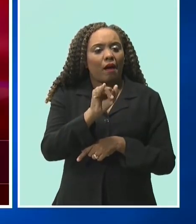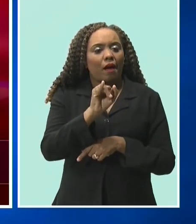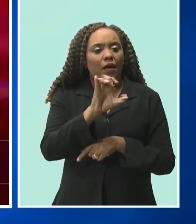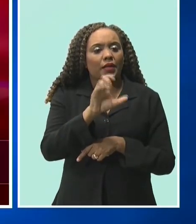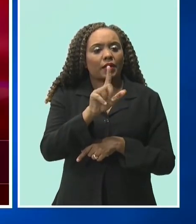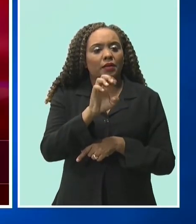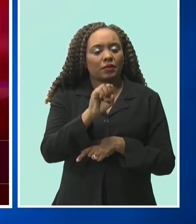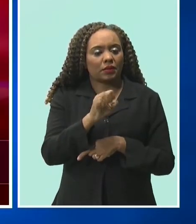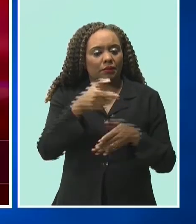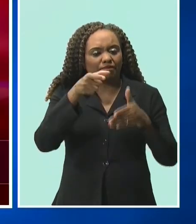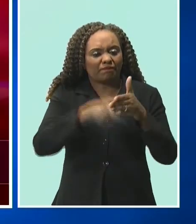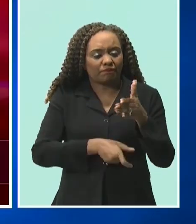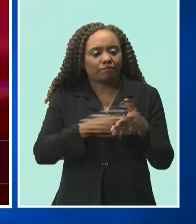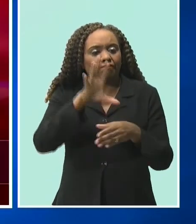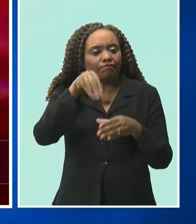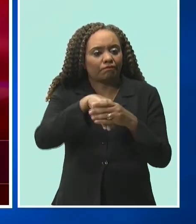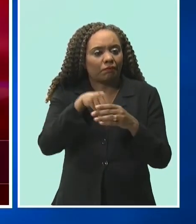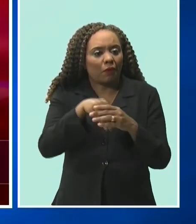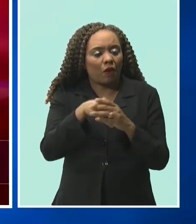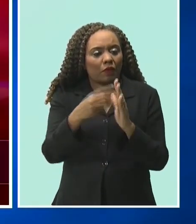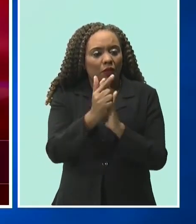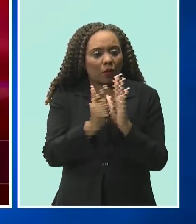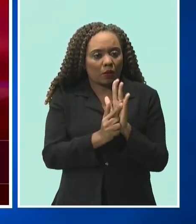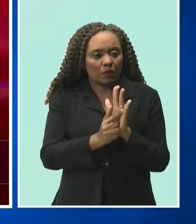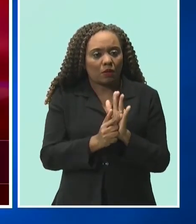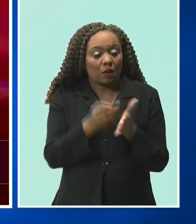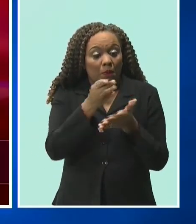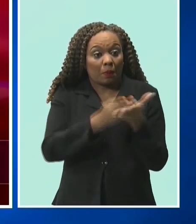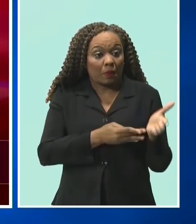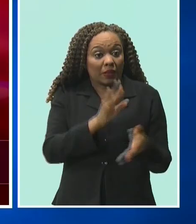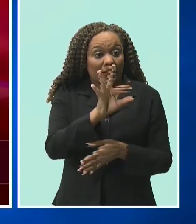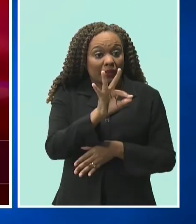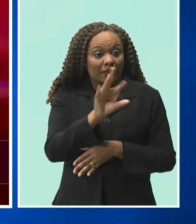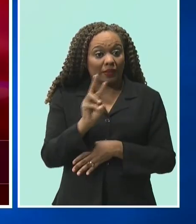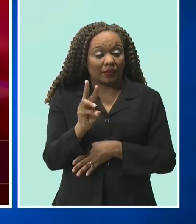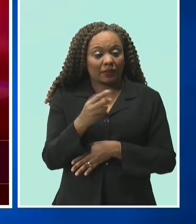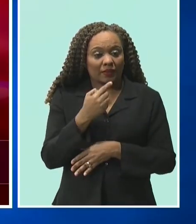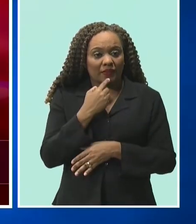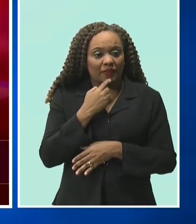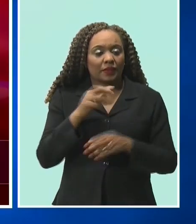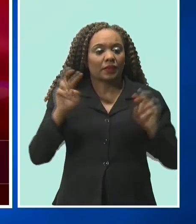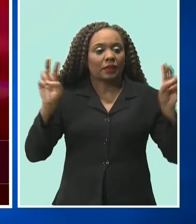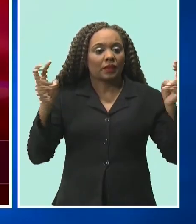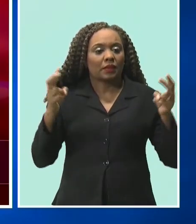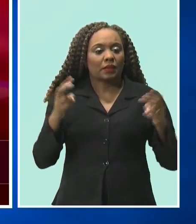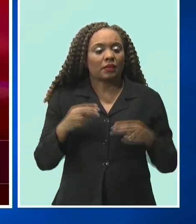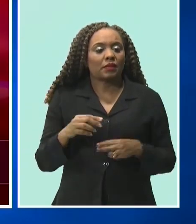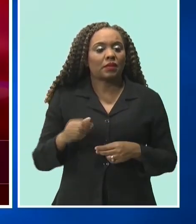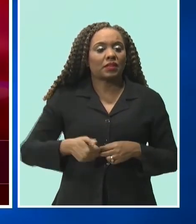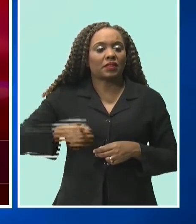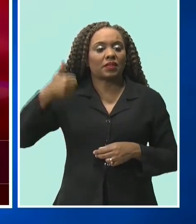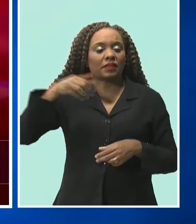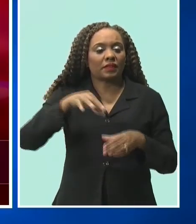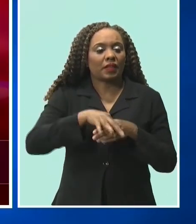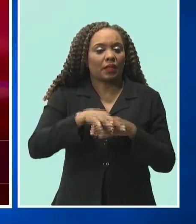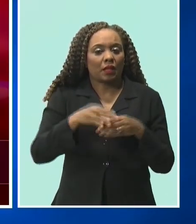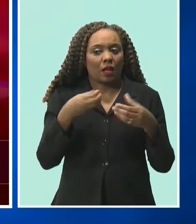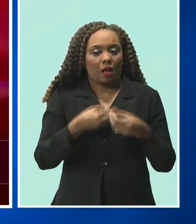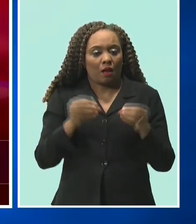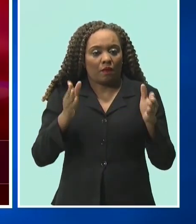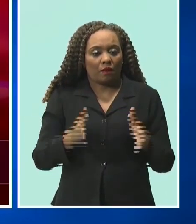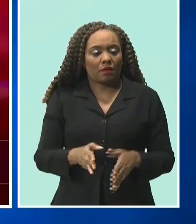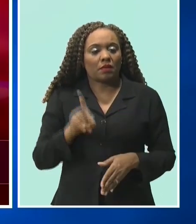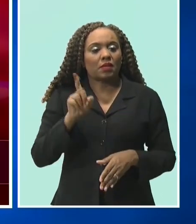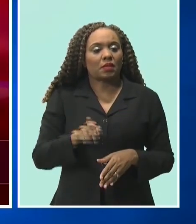to Section 96, and 96 says, the CEO, the Chief Election Officer, shall prepare